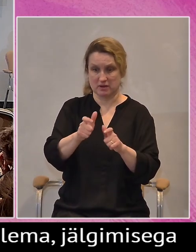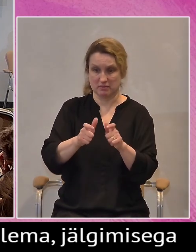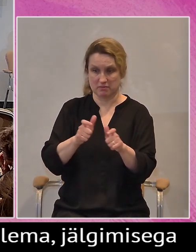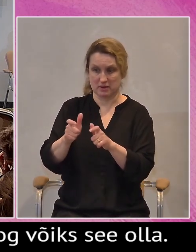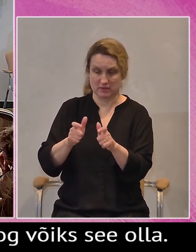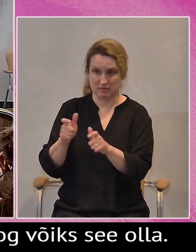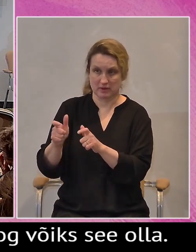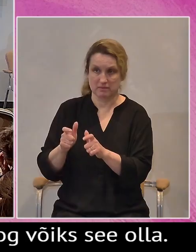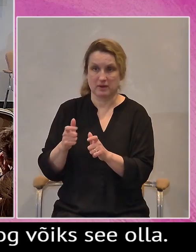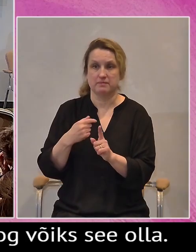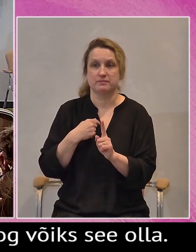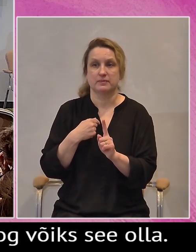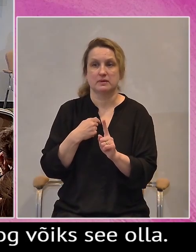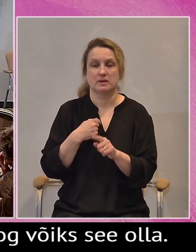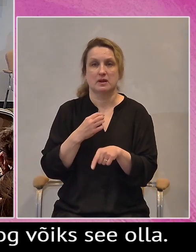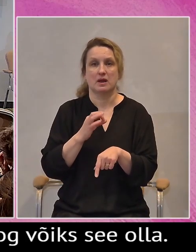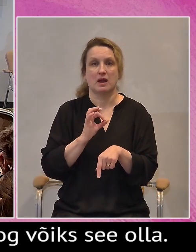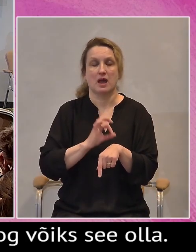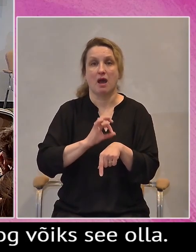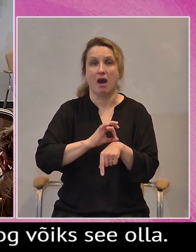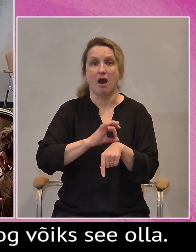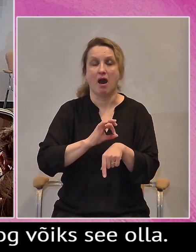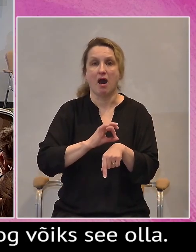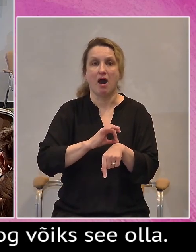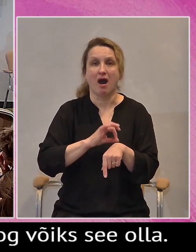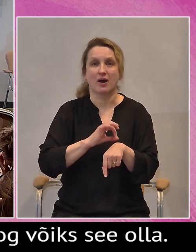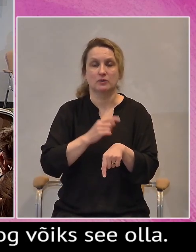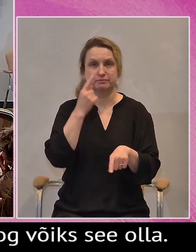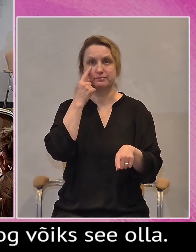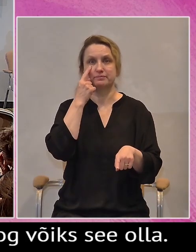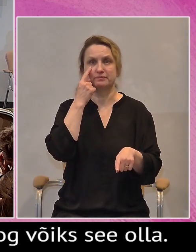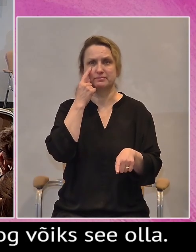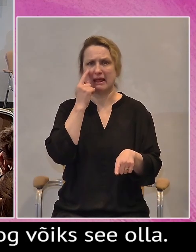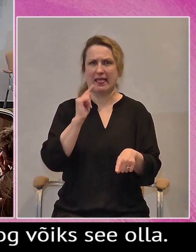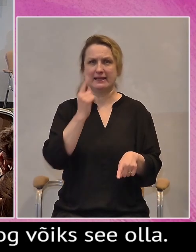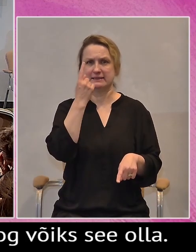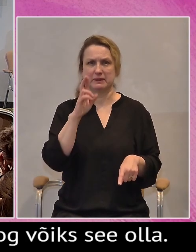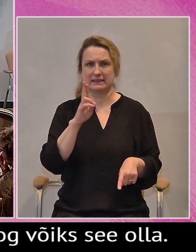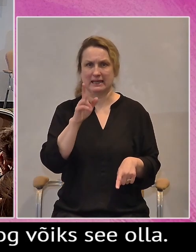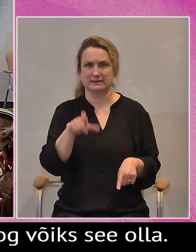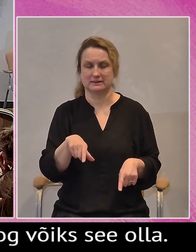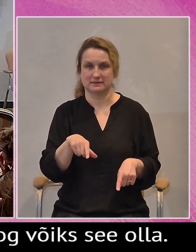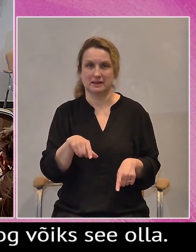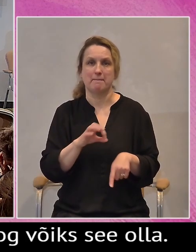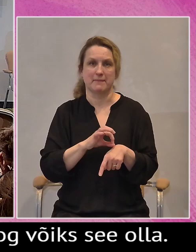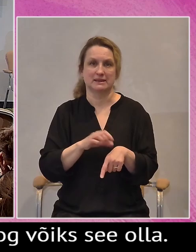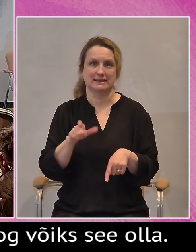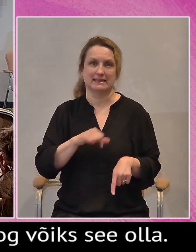kahtlustav, haigust kahtlustav, EDS-i kahtlustav isik siiski patsient ise. Usually the person